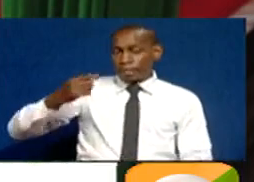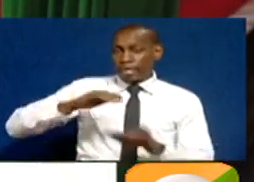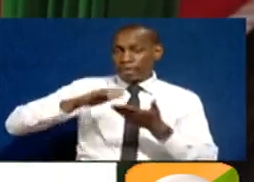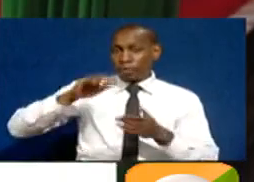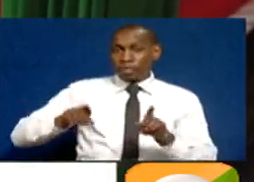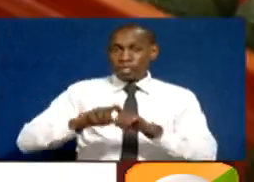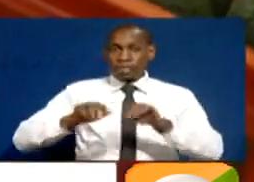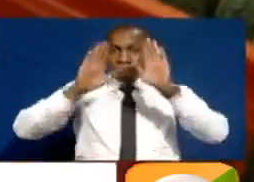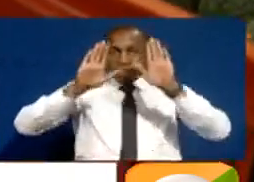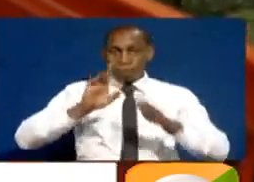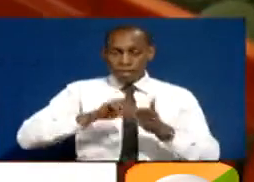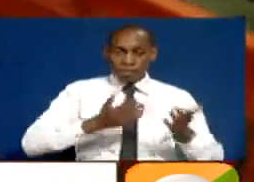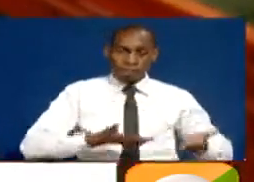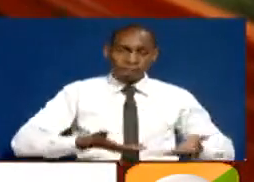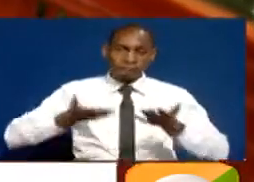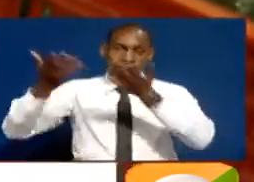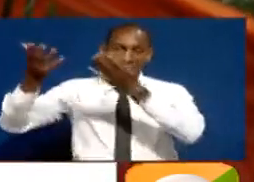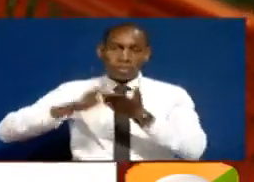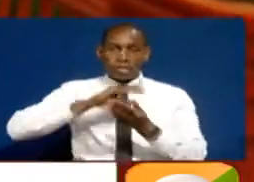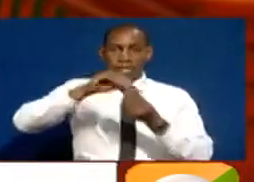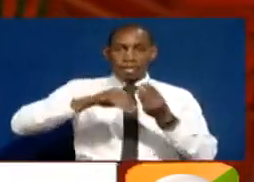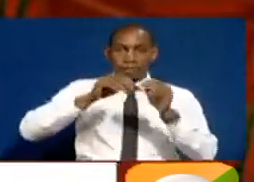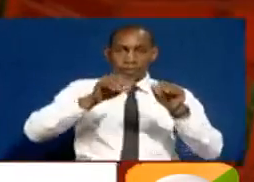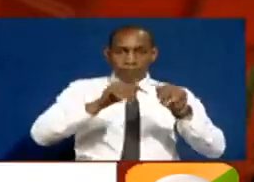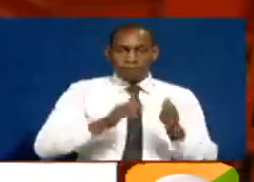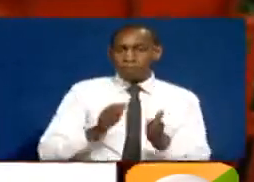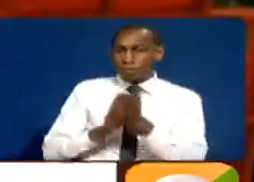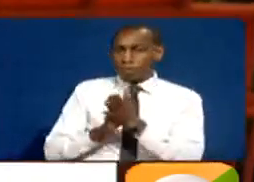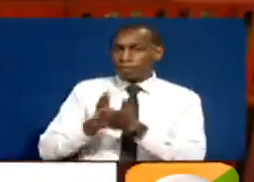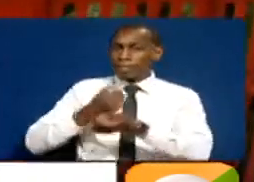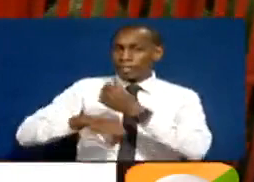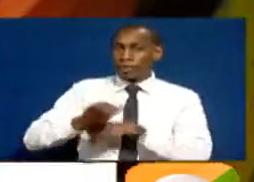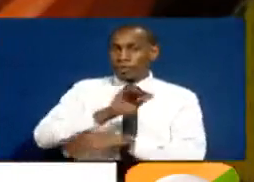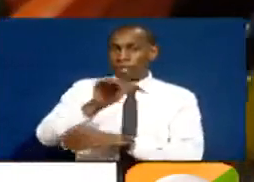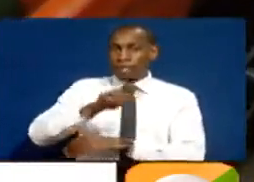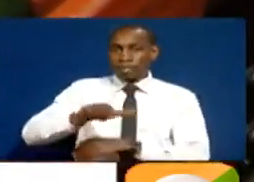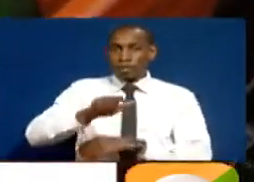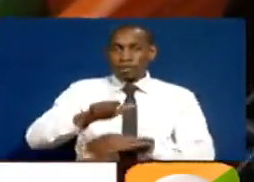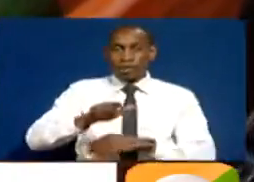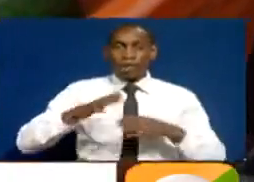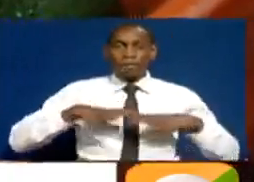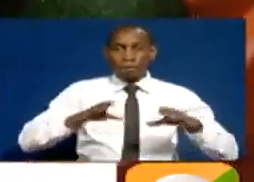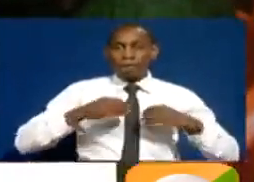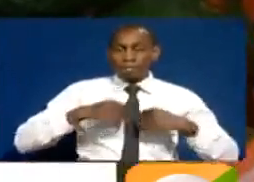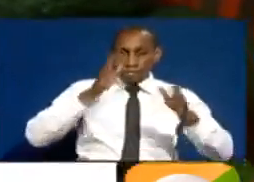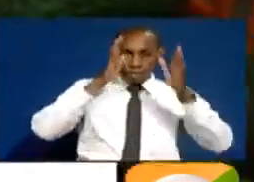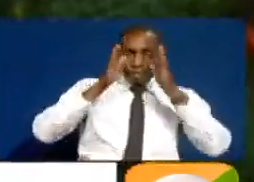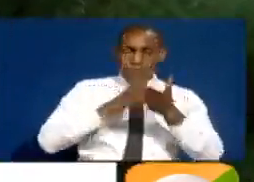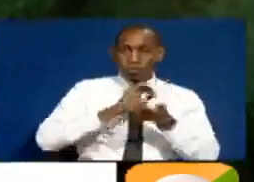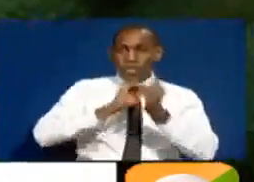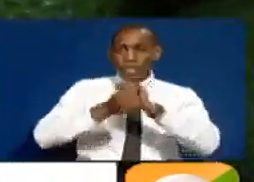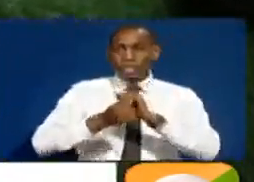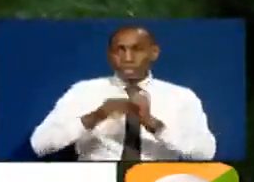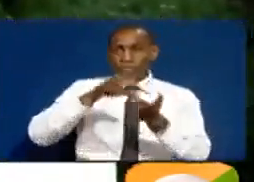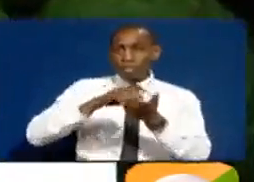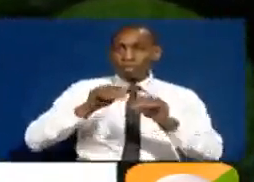and it's about export. Avocado farmers lauded the move, calling for locals to embrace the initiative as it is a game changer for